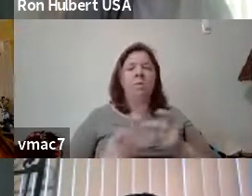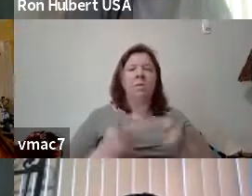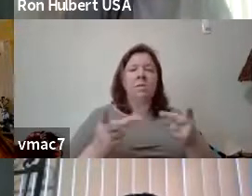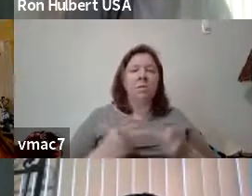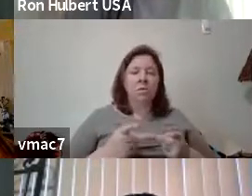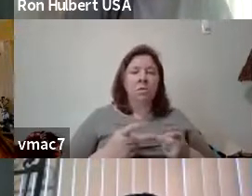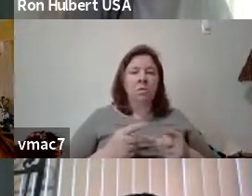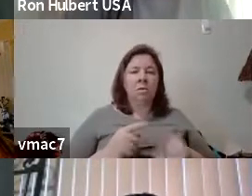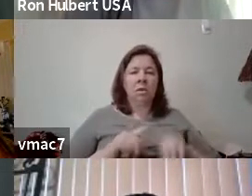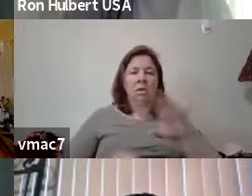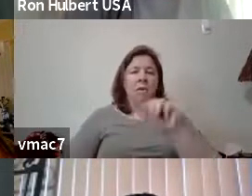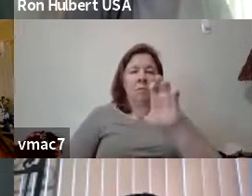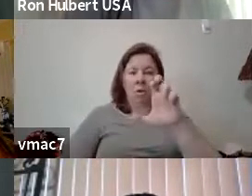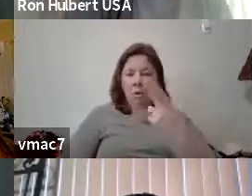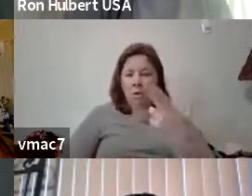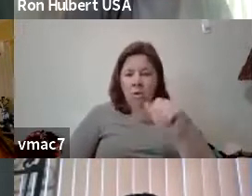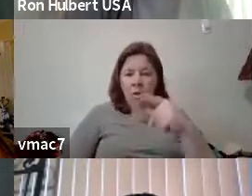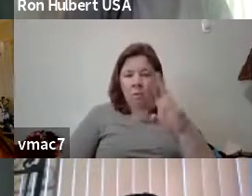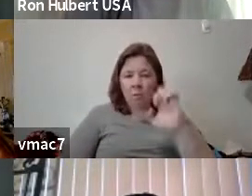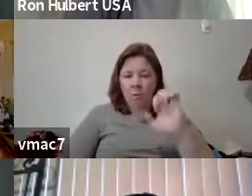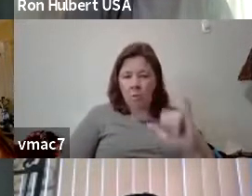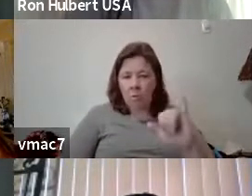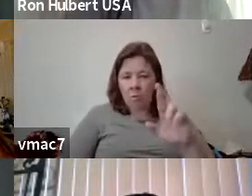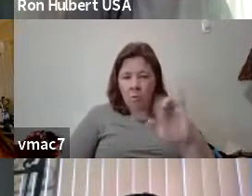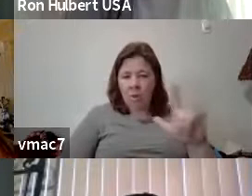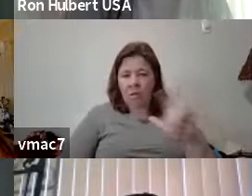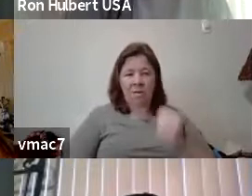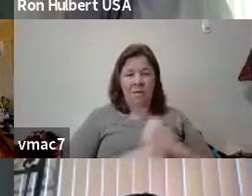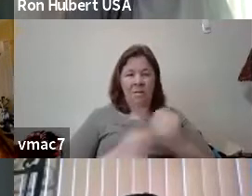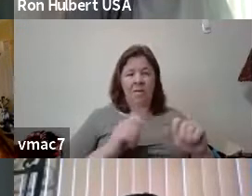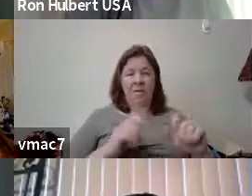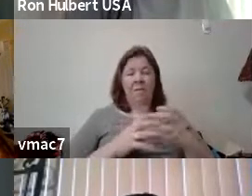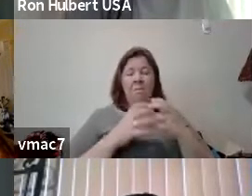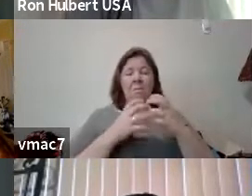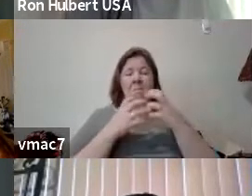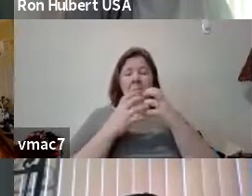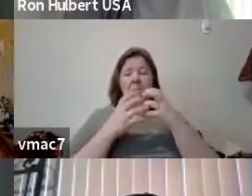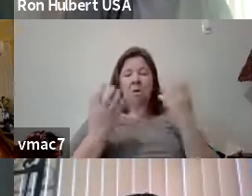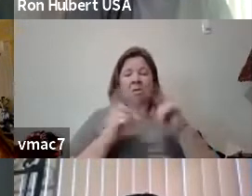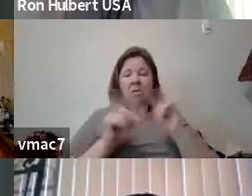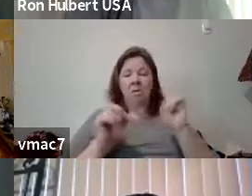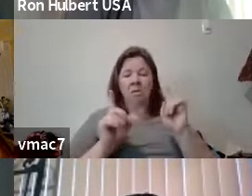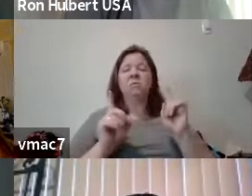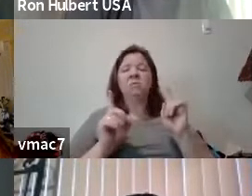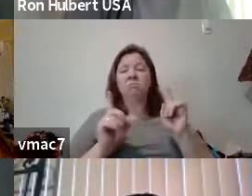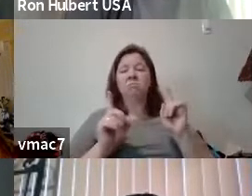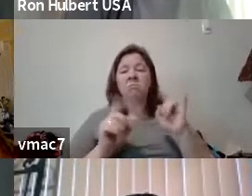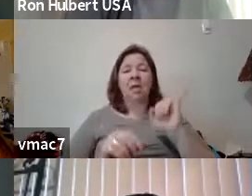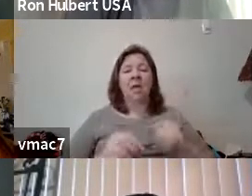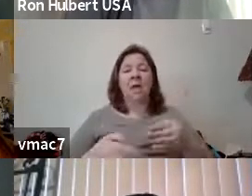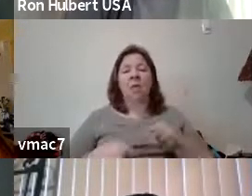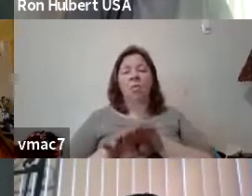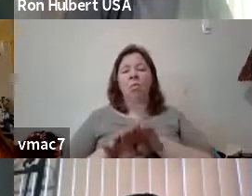from like March, April. So it won't really make much difference. You know, the pending founder positions we had before, that